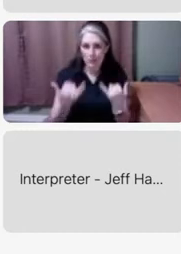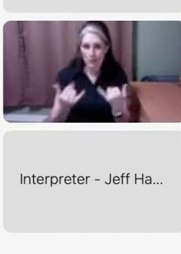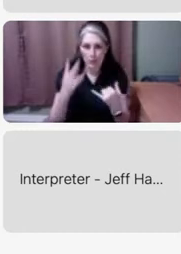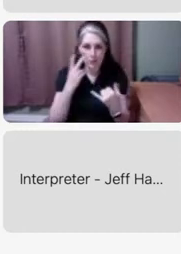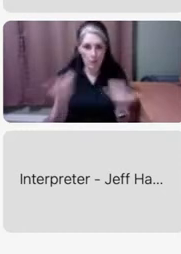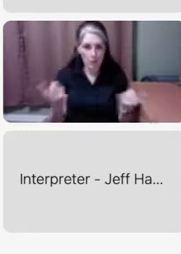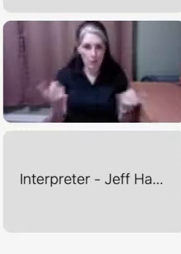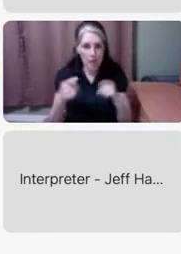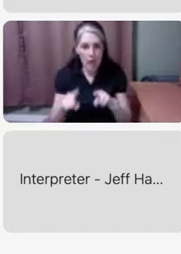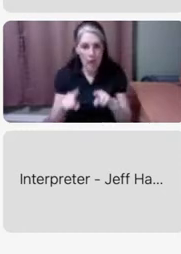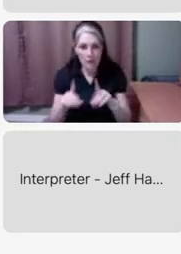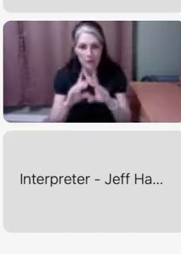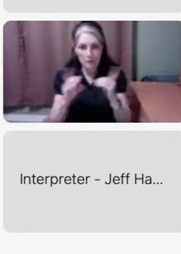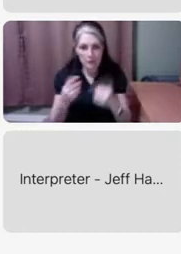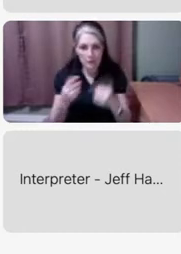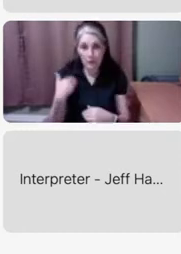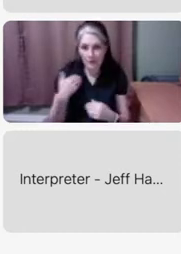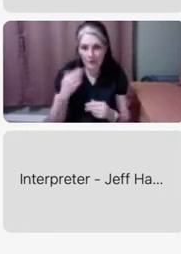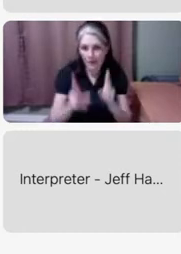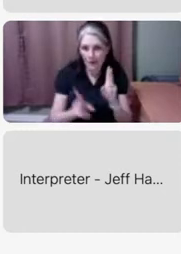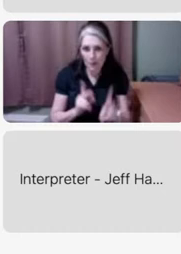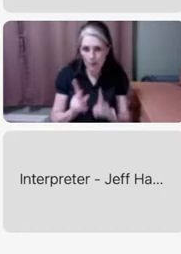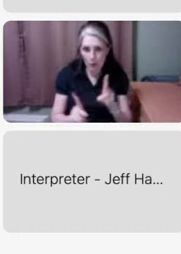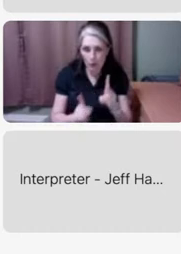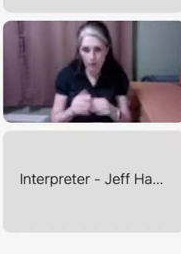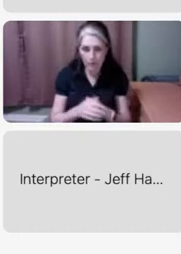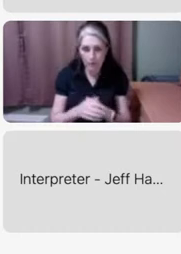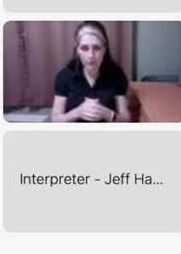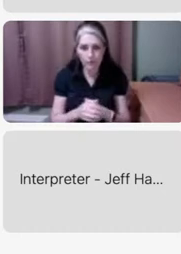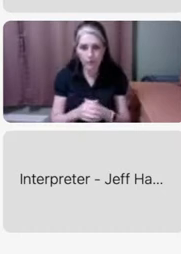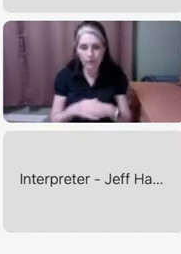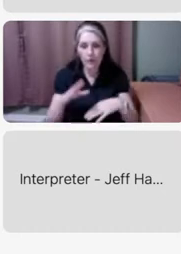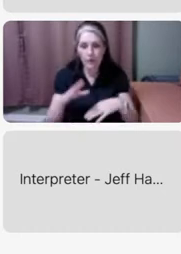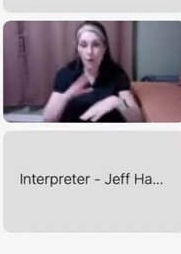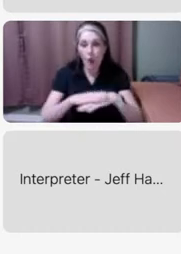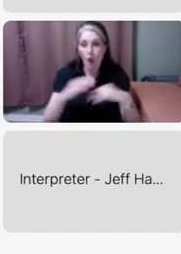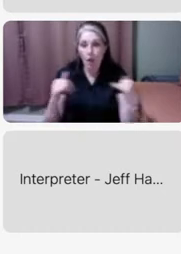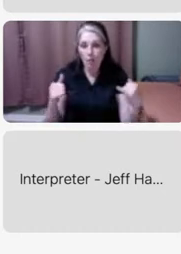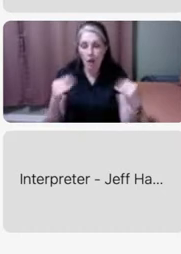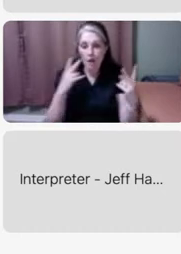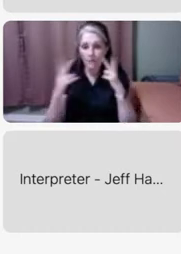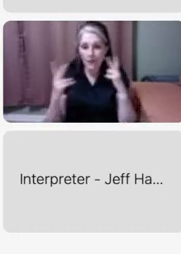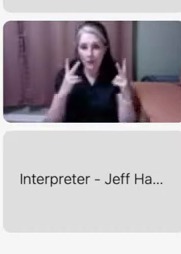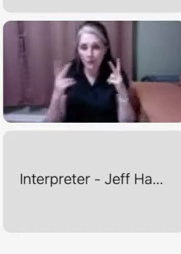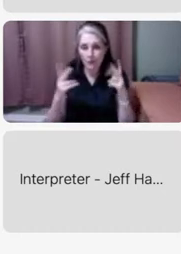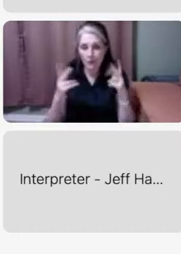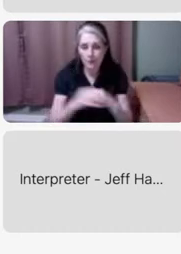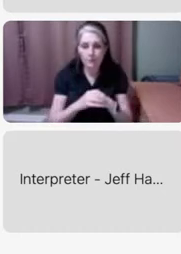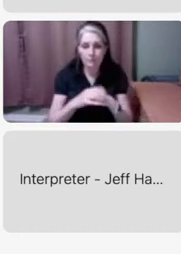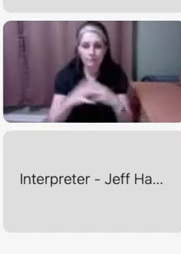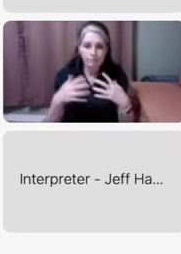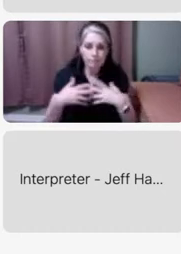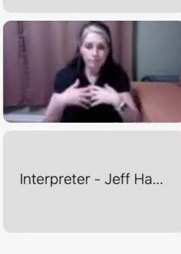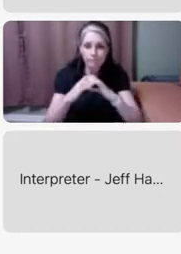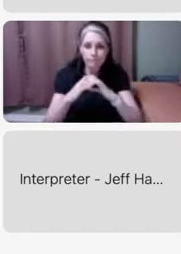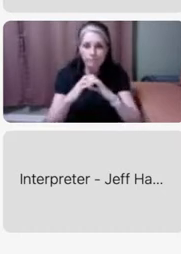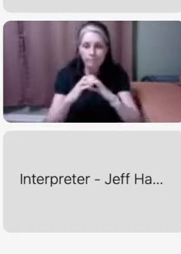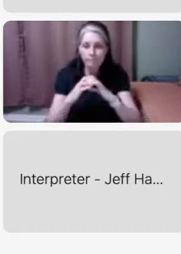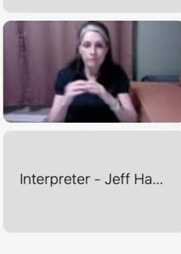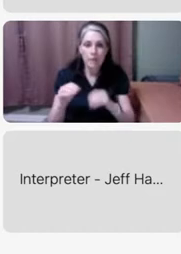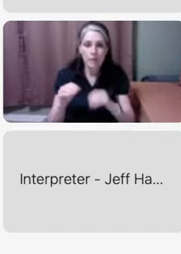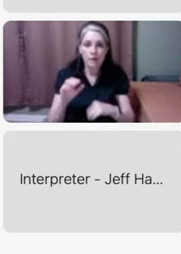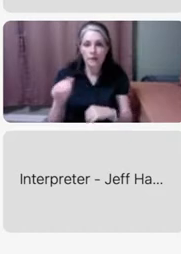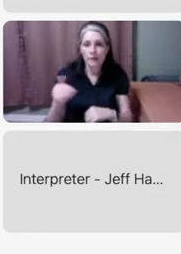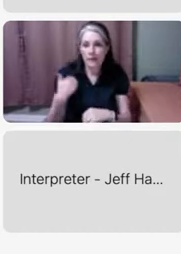people the the virtual enterprise the young legislators that were here the presentation from grand